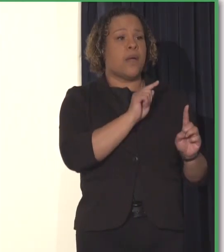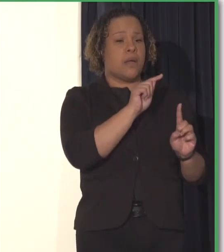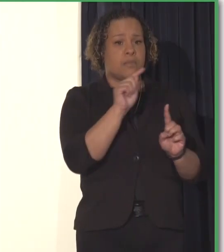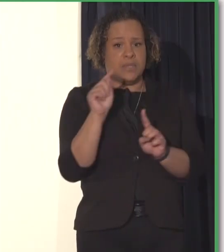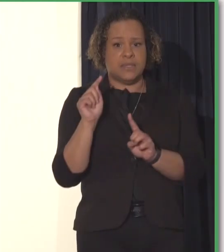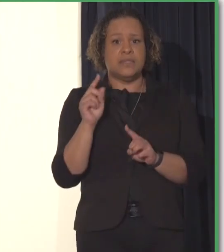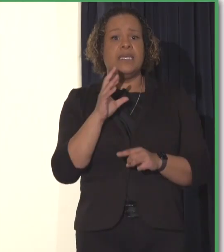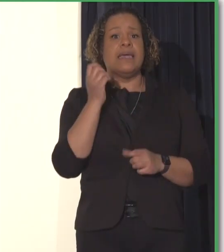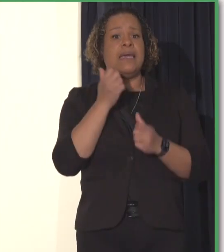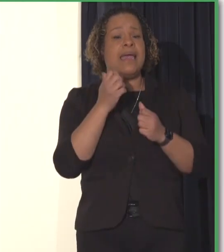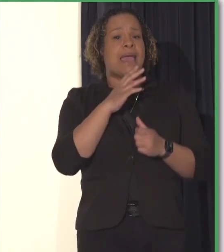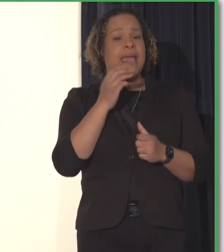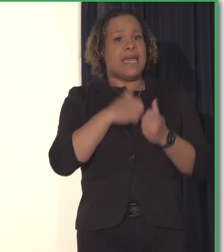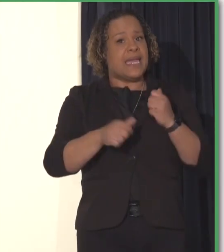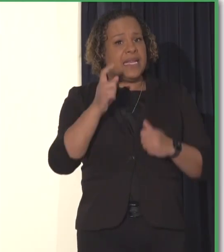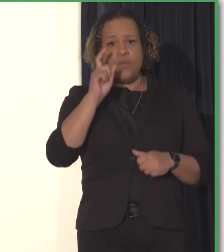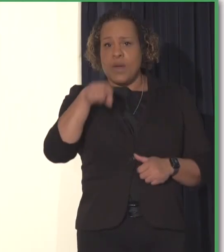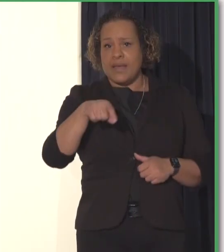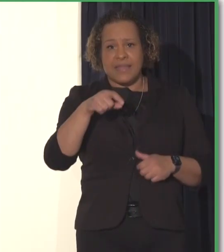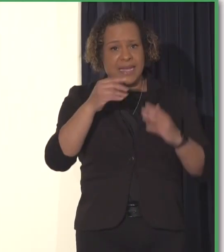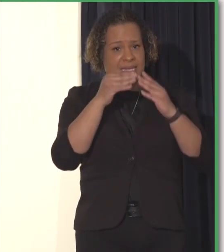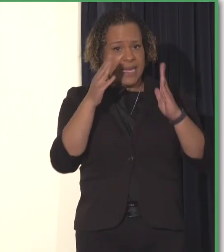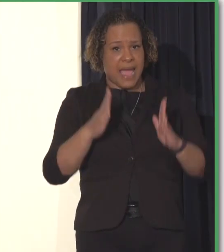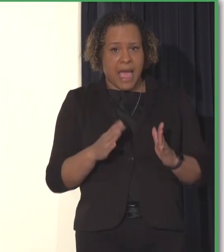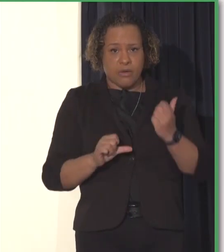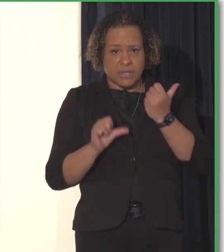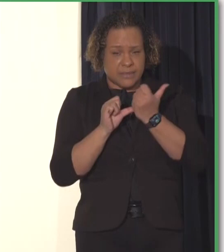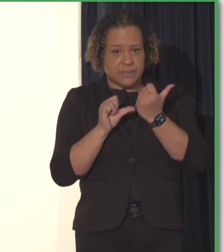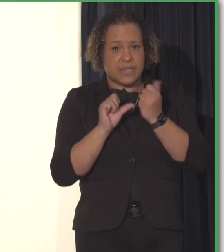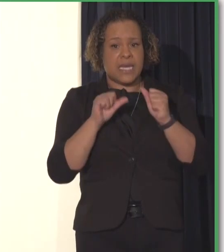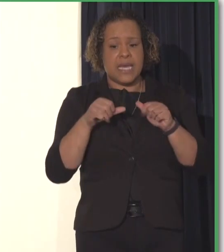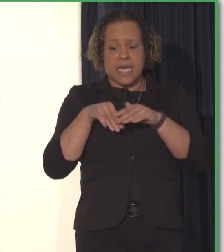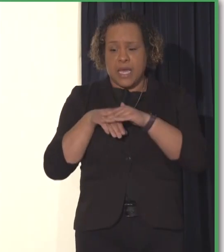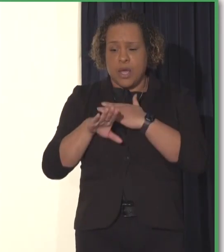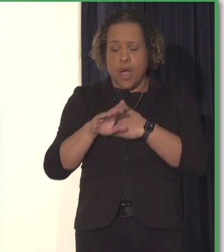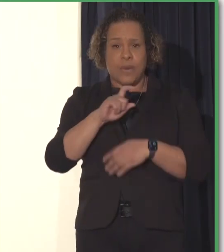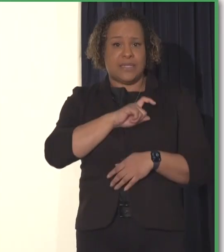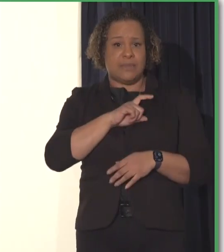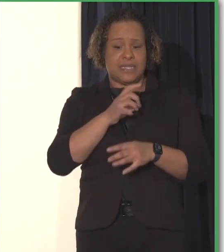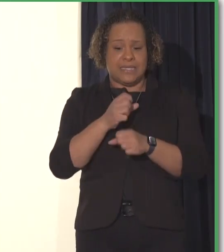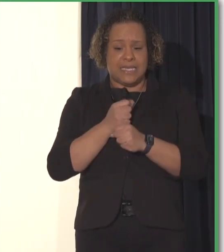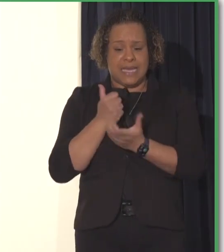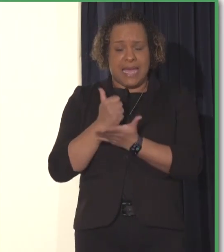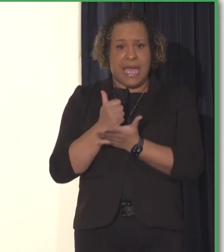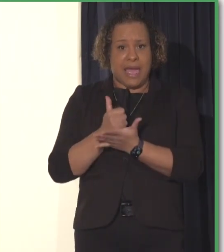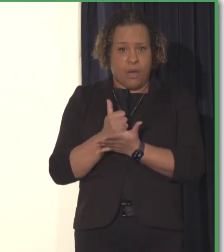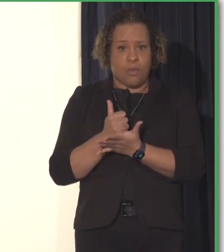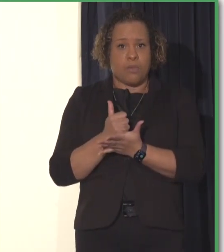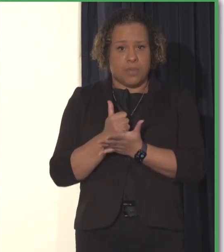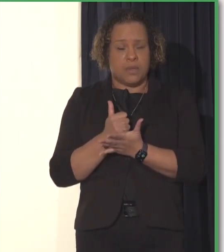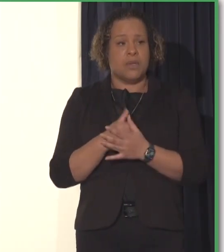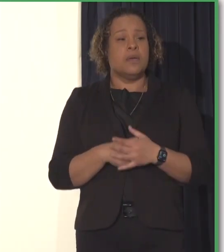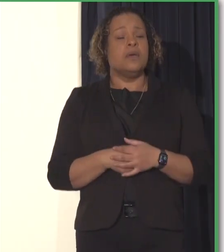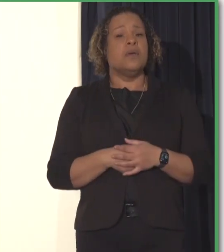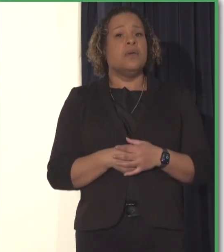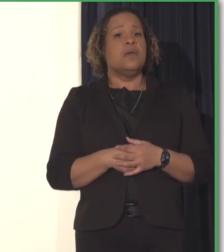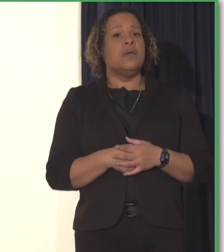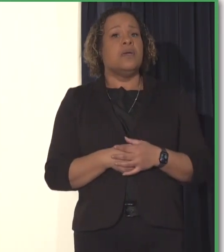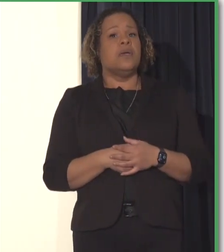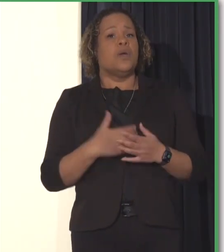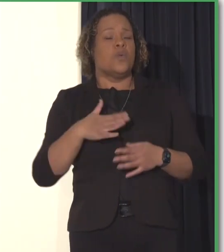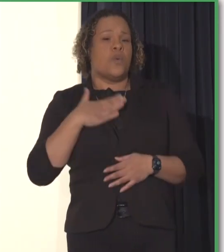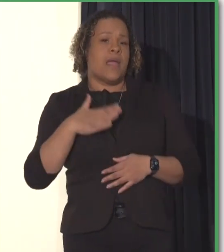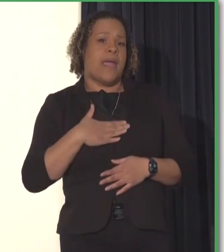housing, they can go to any police precinct and get some shelter or get some help. We're happy to say to date we've